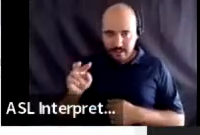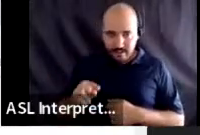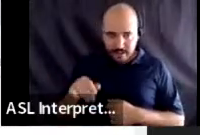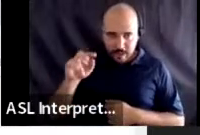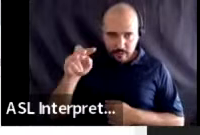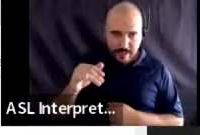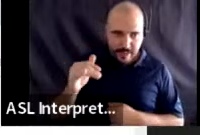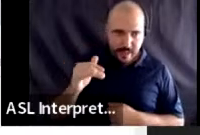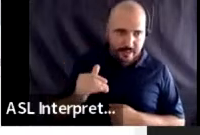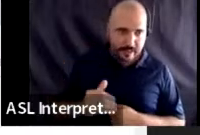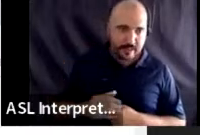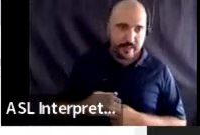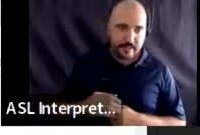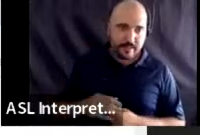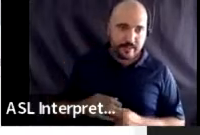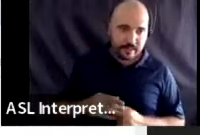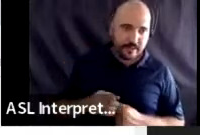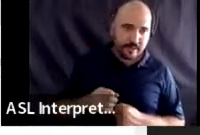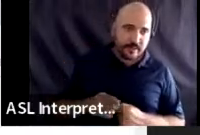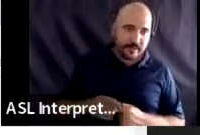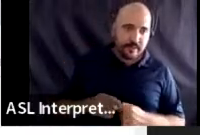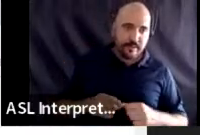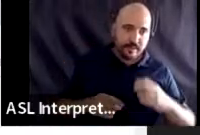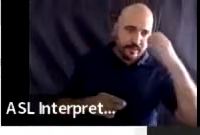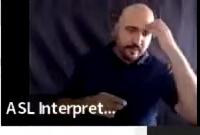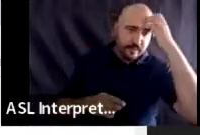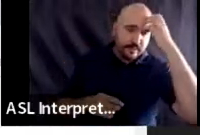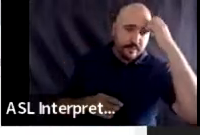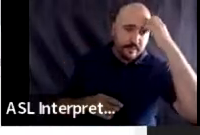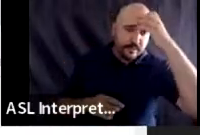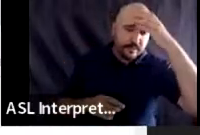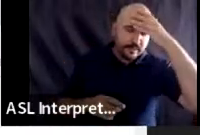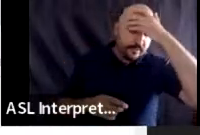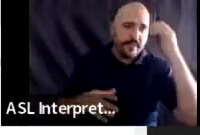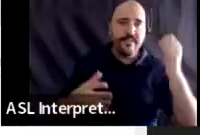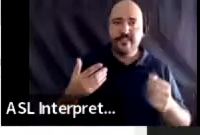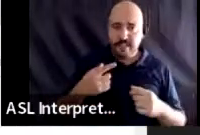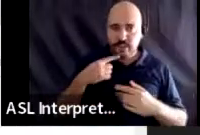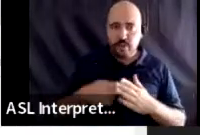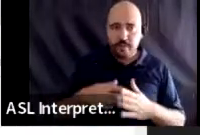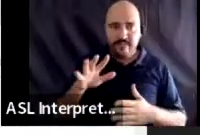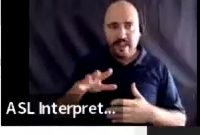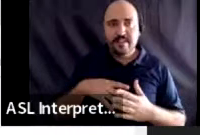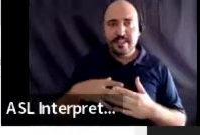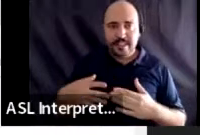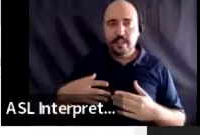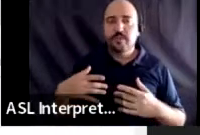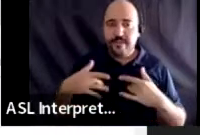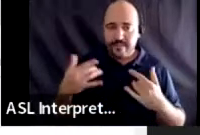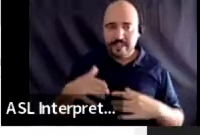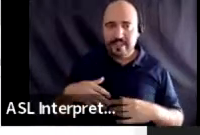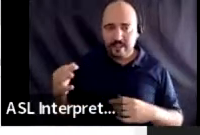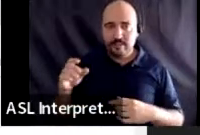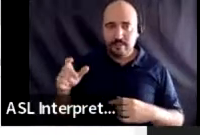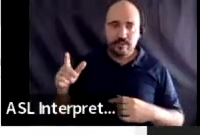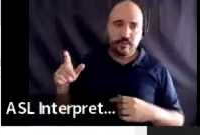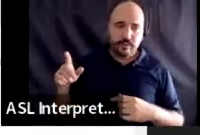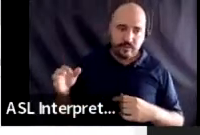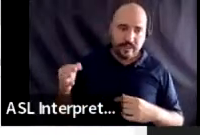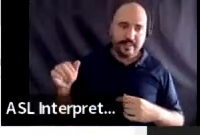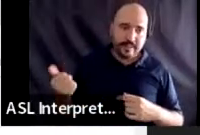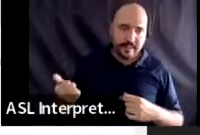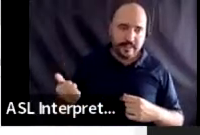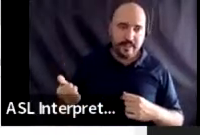on that. Enter. List with 22 items. Showing 5 scheduled events on Friday, December 10th, 2021. Heading level 2. Showing